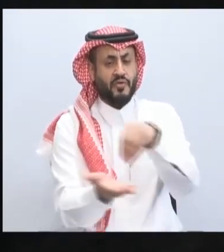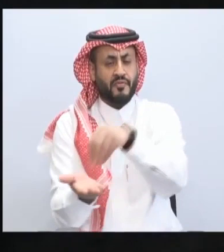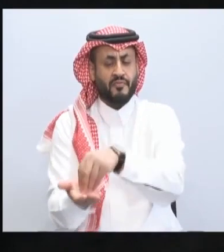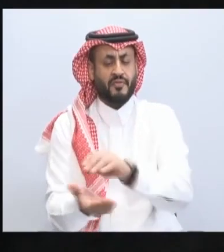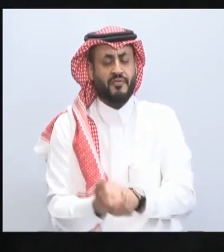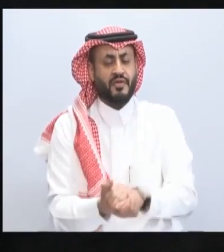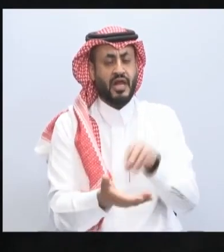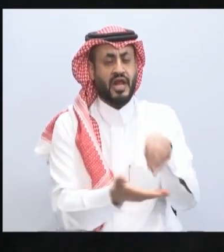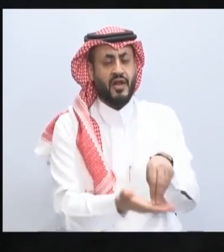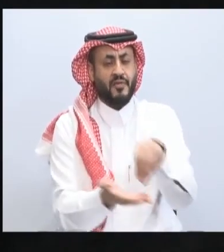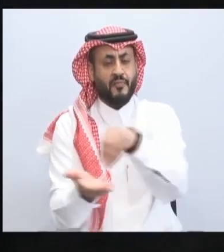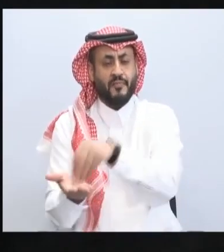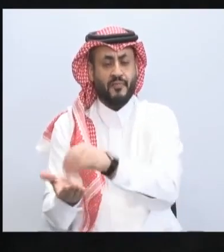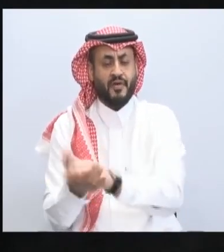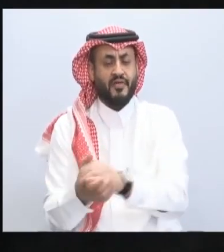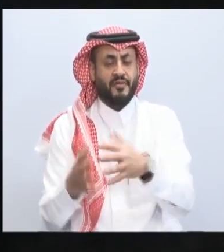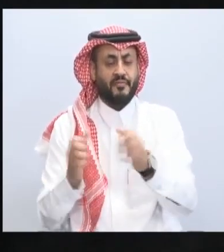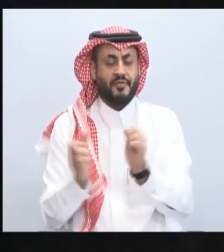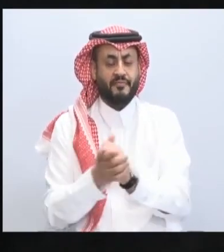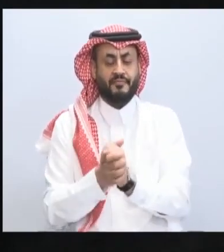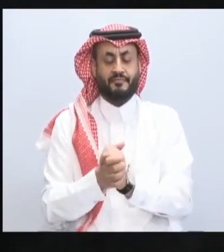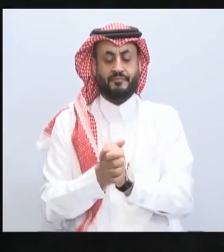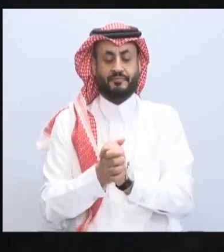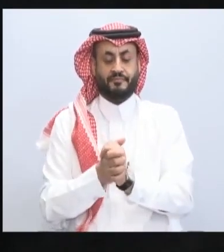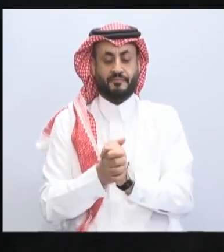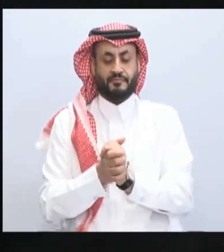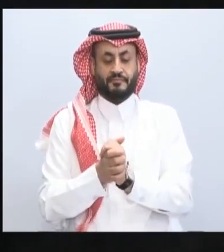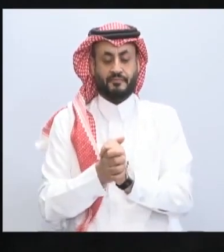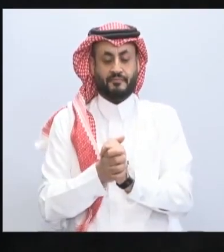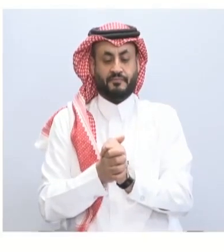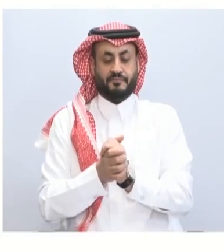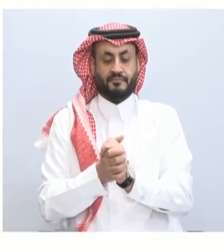moving or transferring from one place to another.